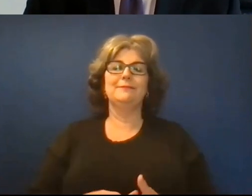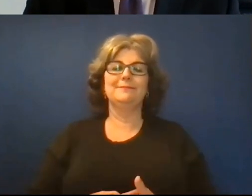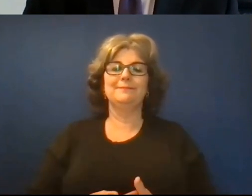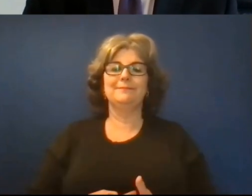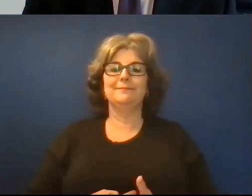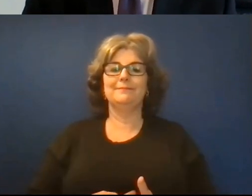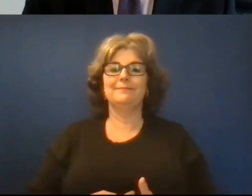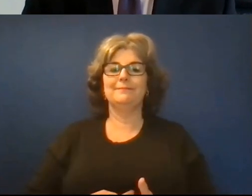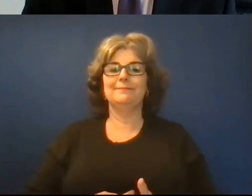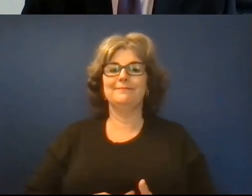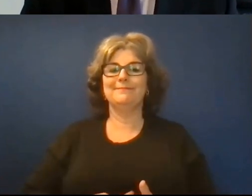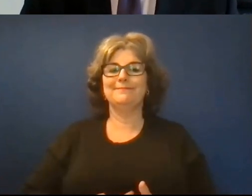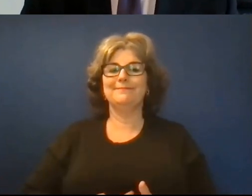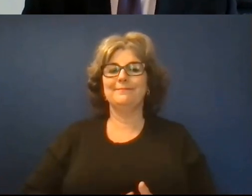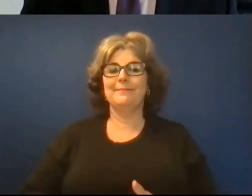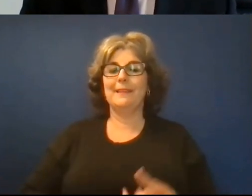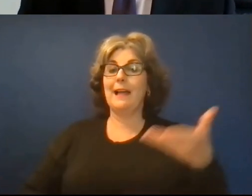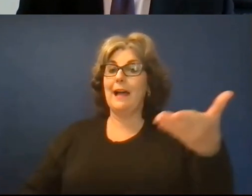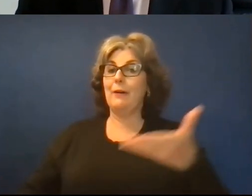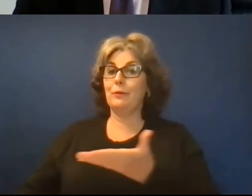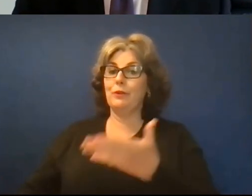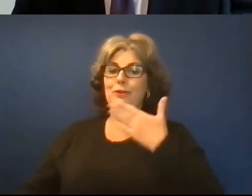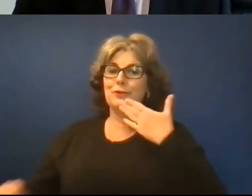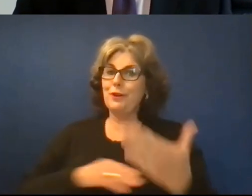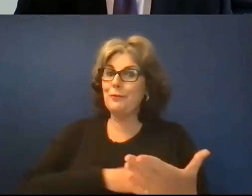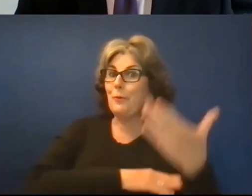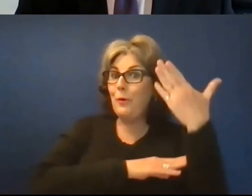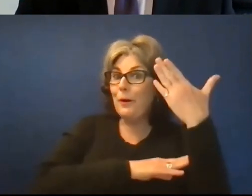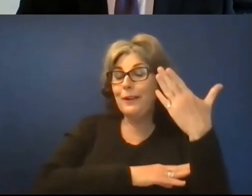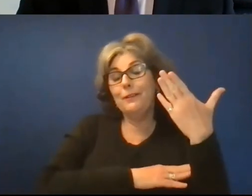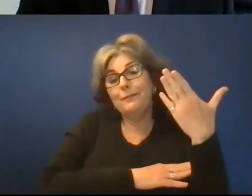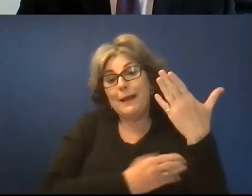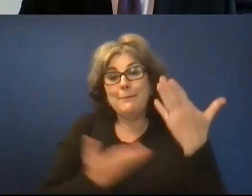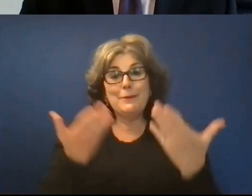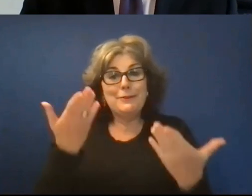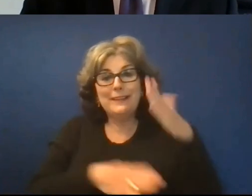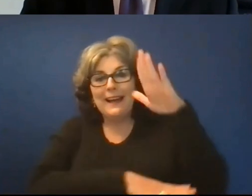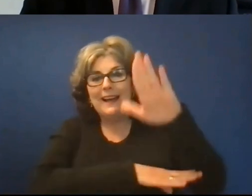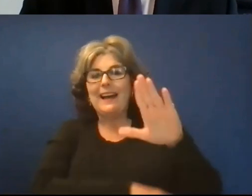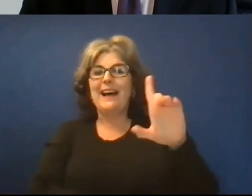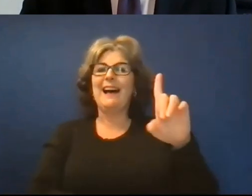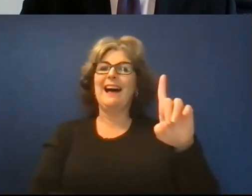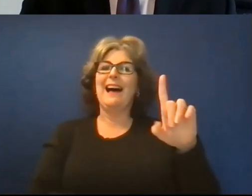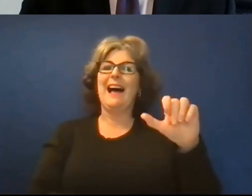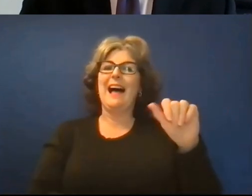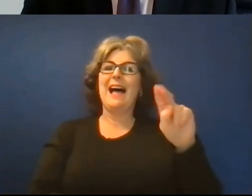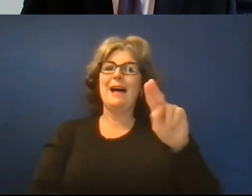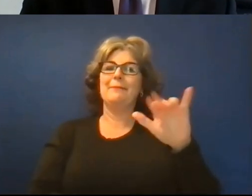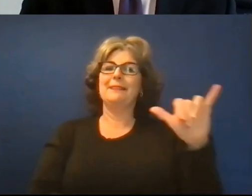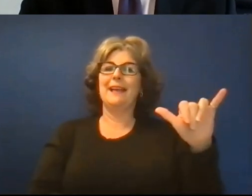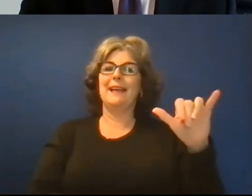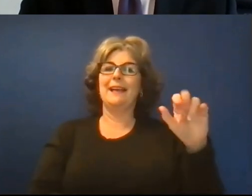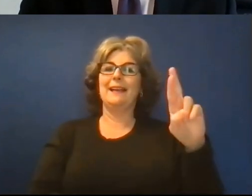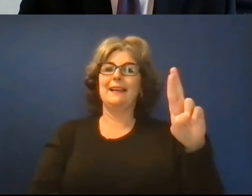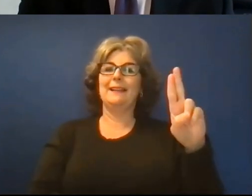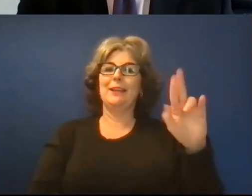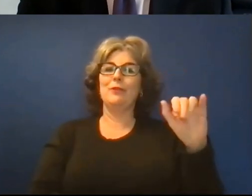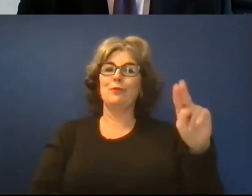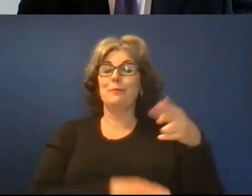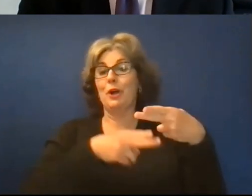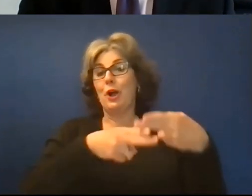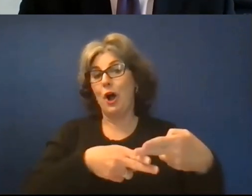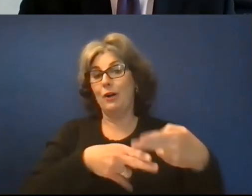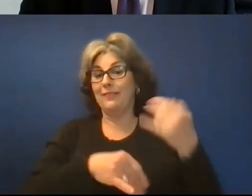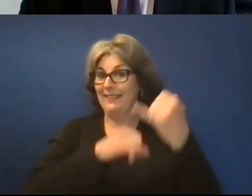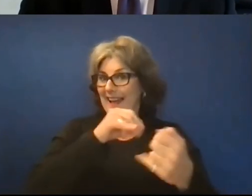So I want to welcome all of you. Good morning or good afternoon. I'm Danny Rubin, the founder of our company, which is Rubin, just like